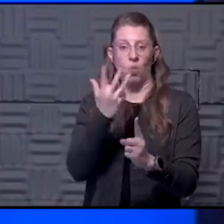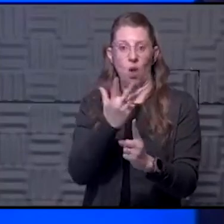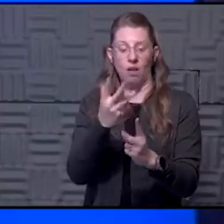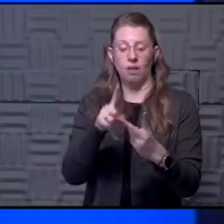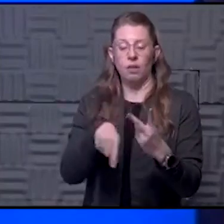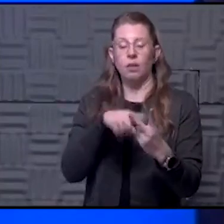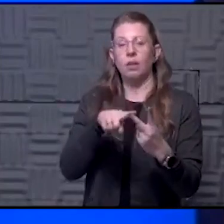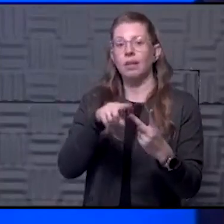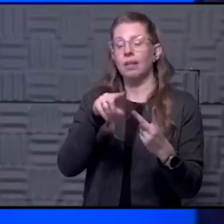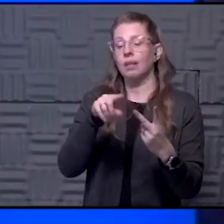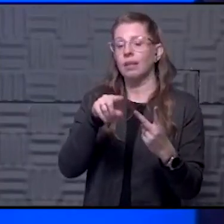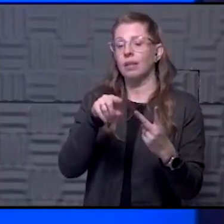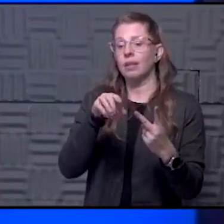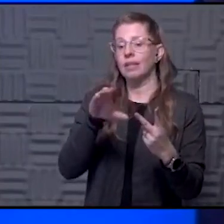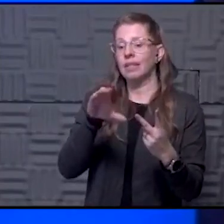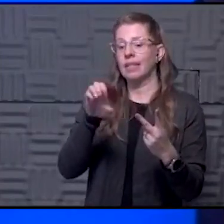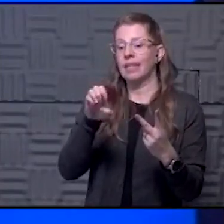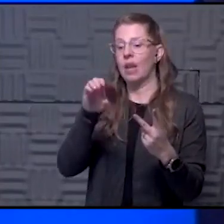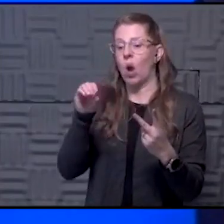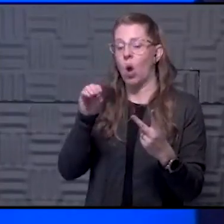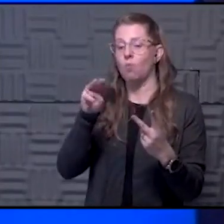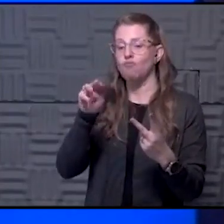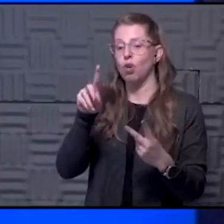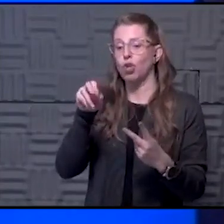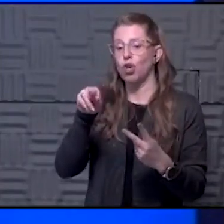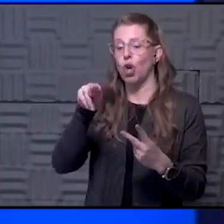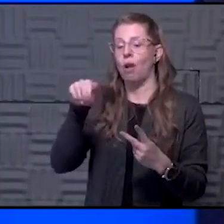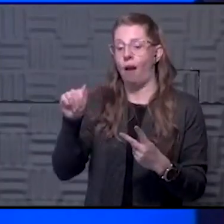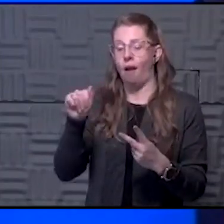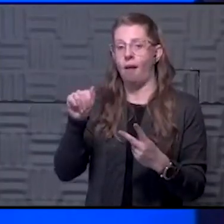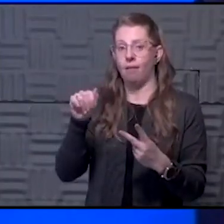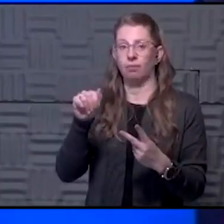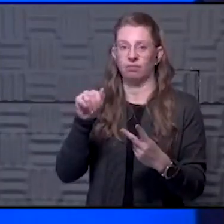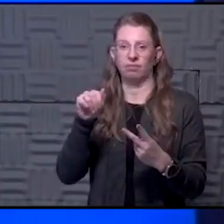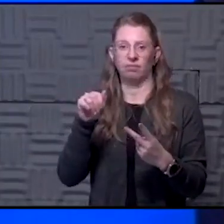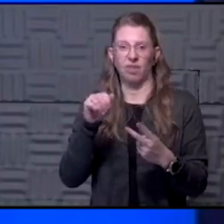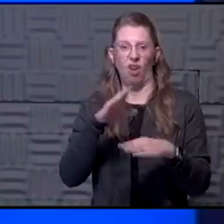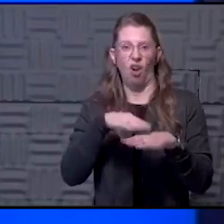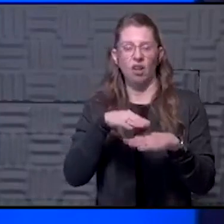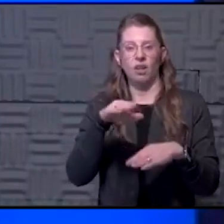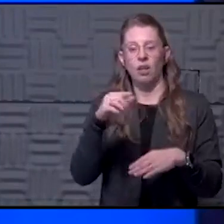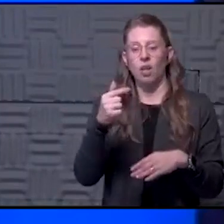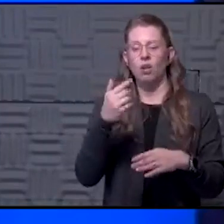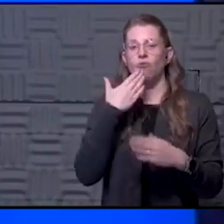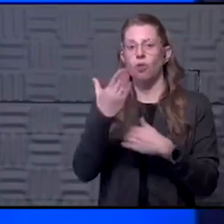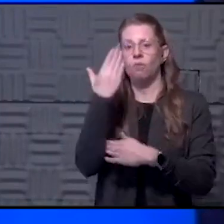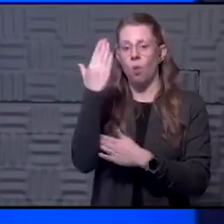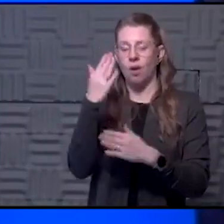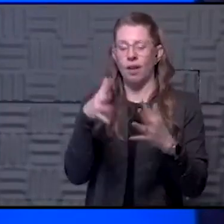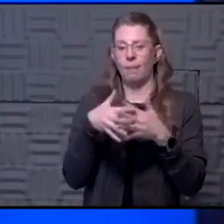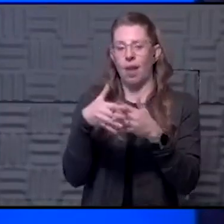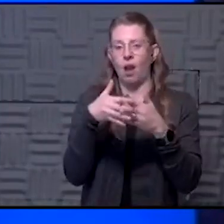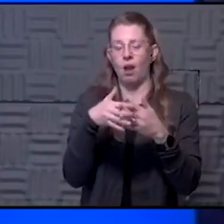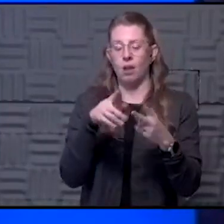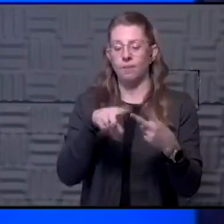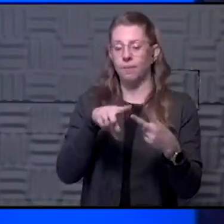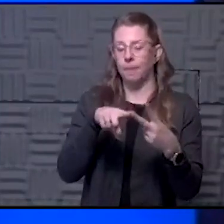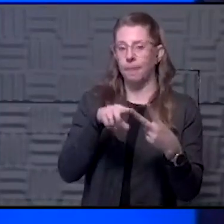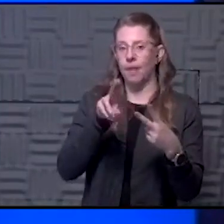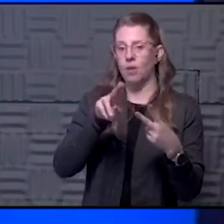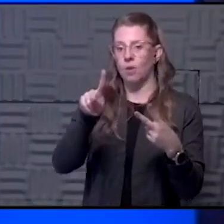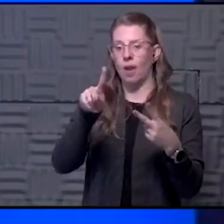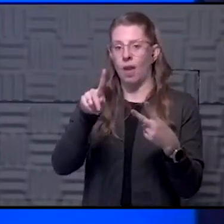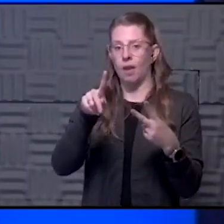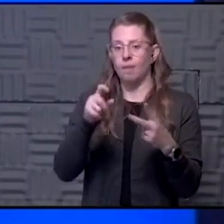wants to know, the CEO of Moderna was on Good Morning America and said that it appears that the variant skirts